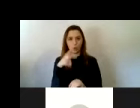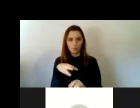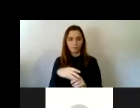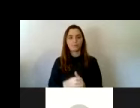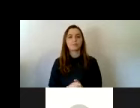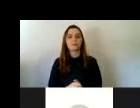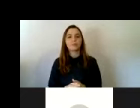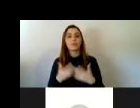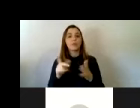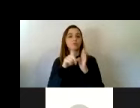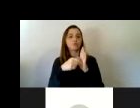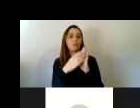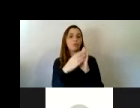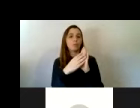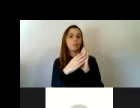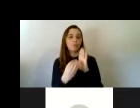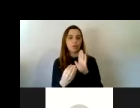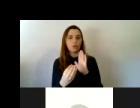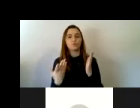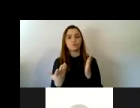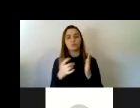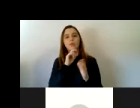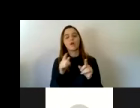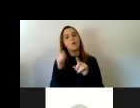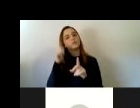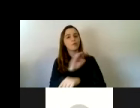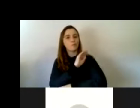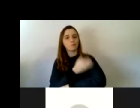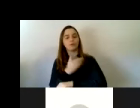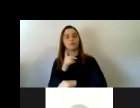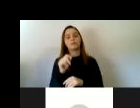or a model pathway for empowerment and inclusion.